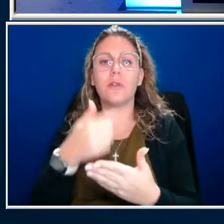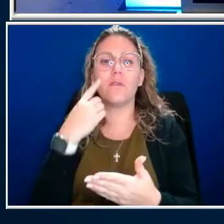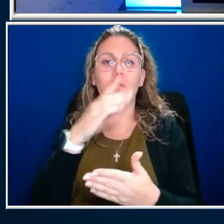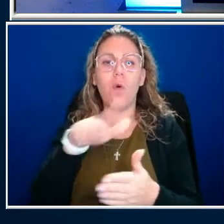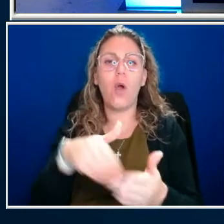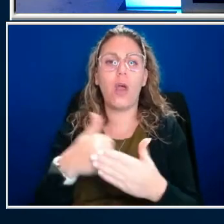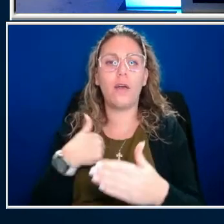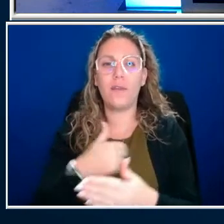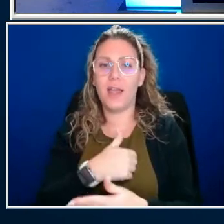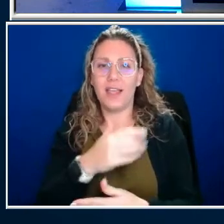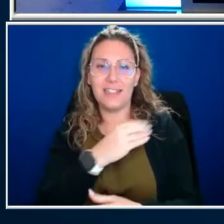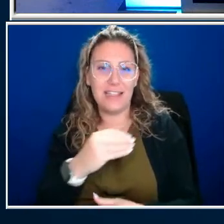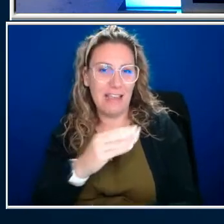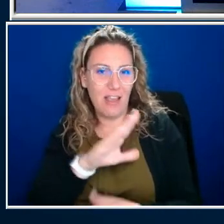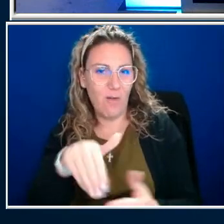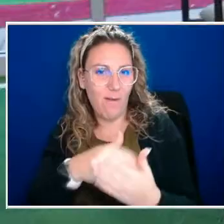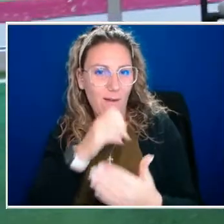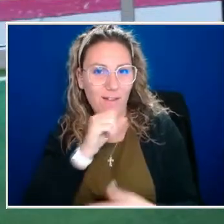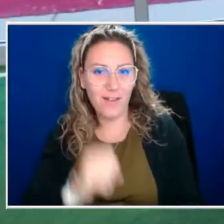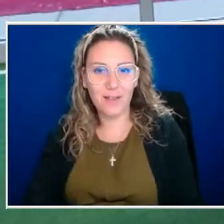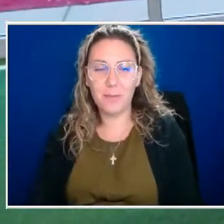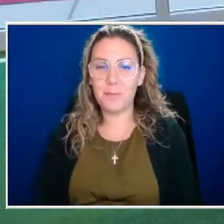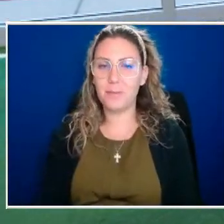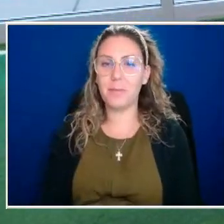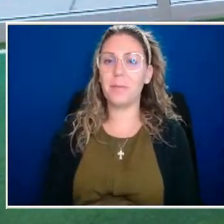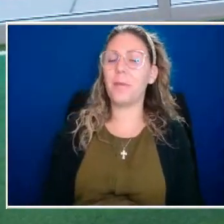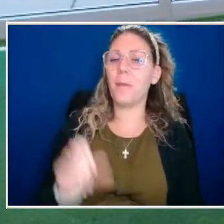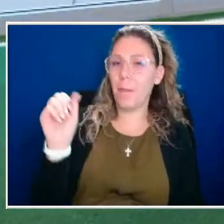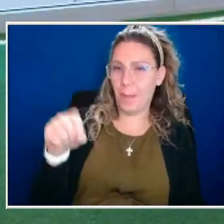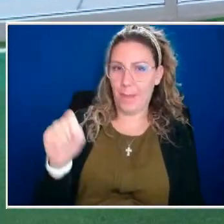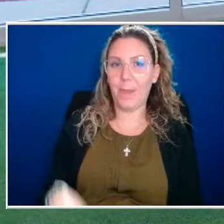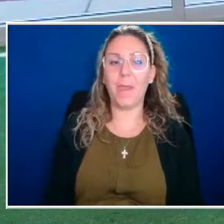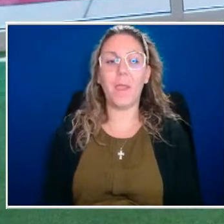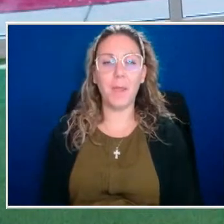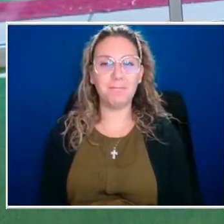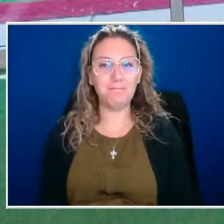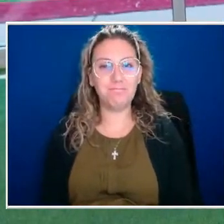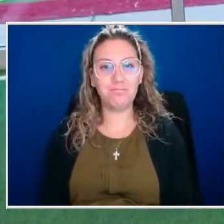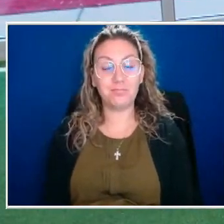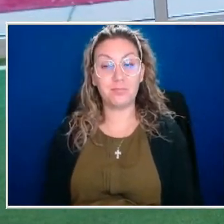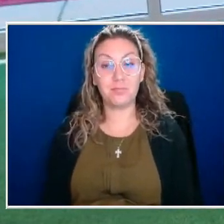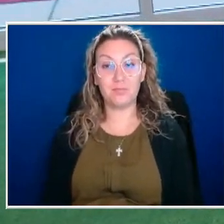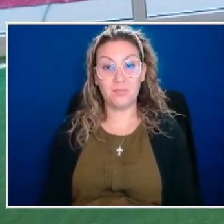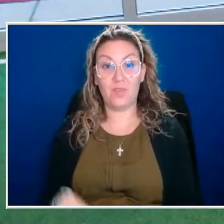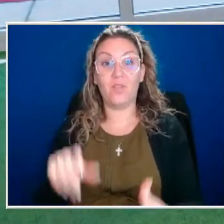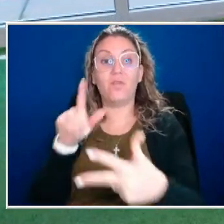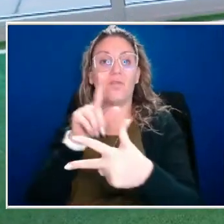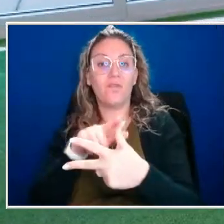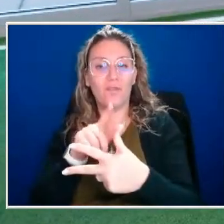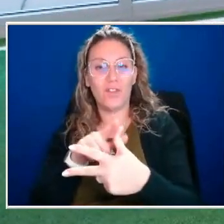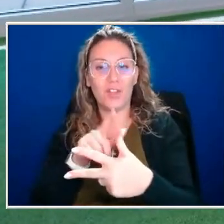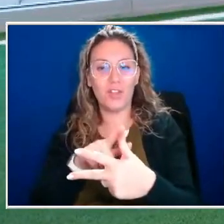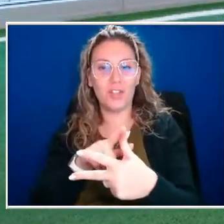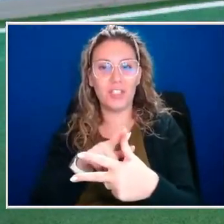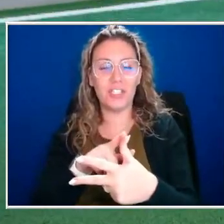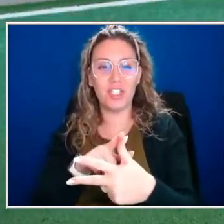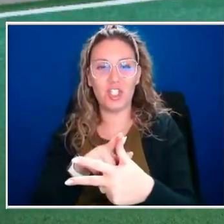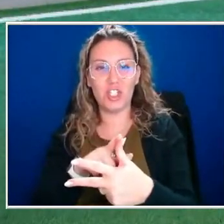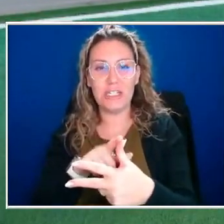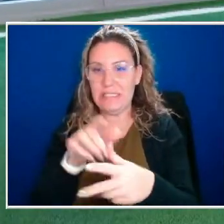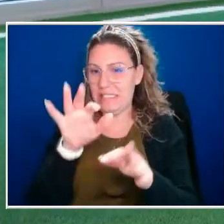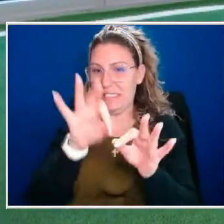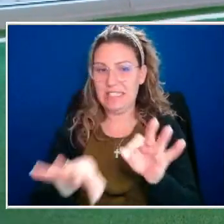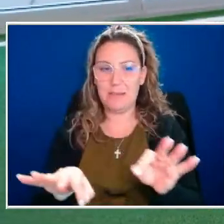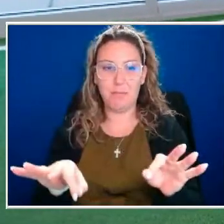all ages? Yes. Yeah. All right. Yeah, so the first one I like to start out with is just a simple sit to stand.